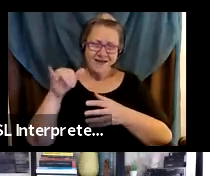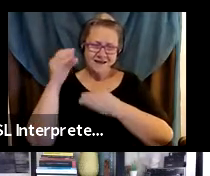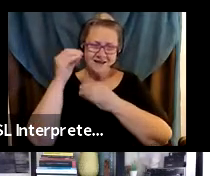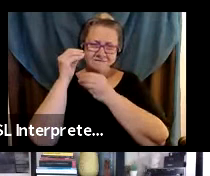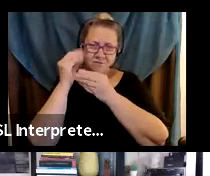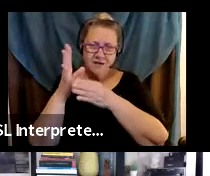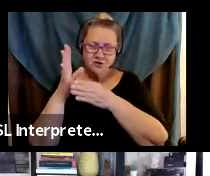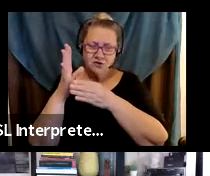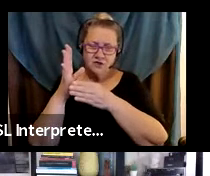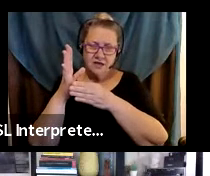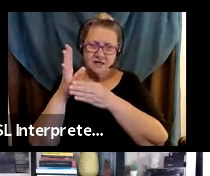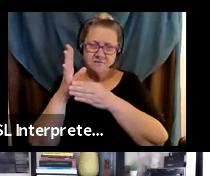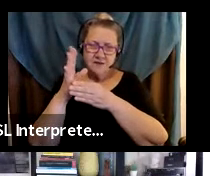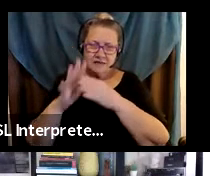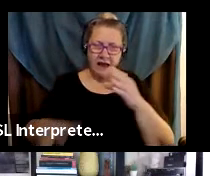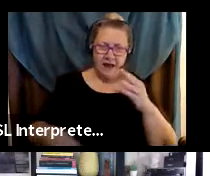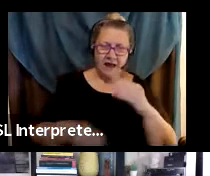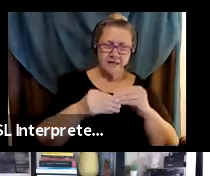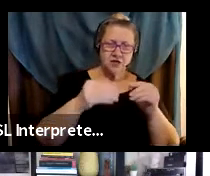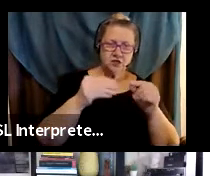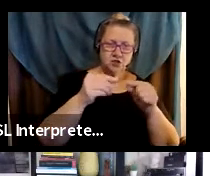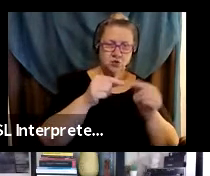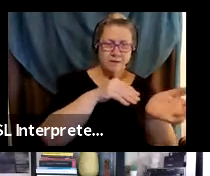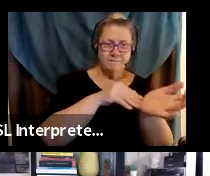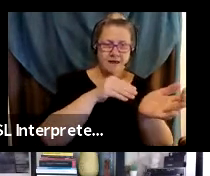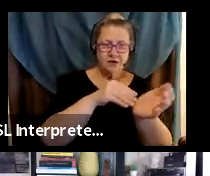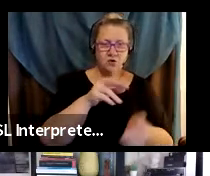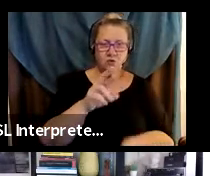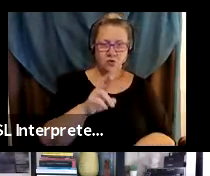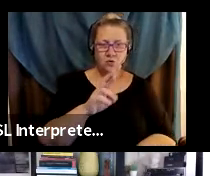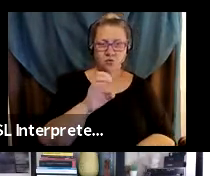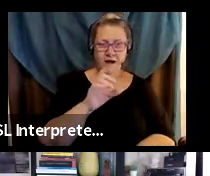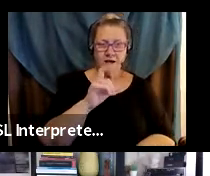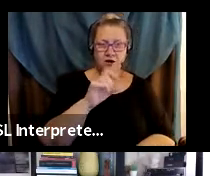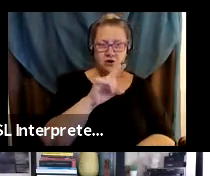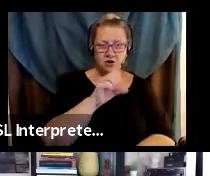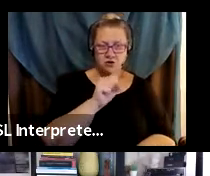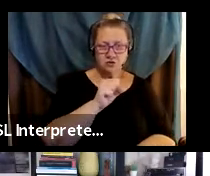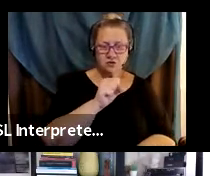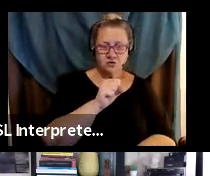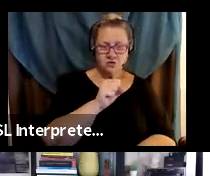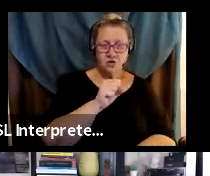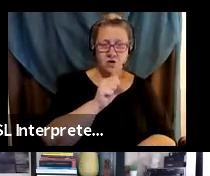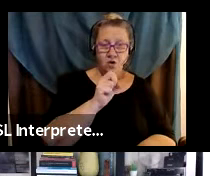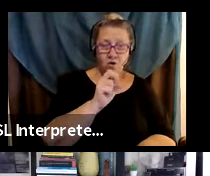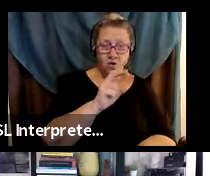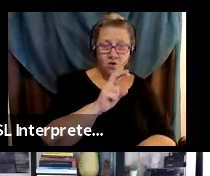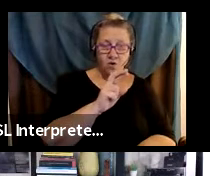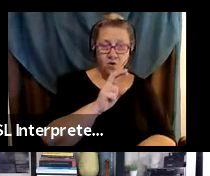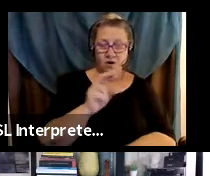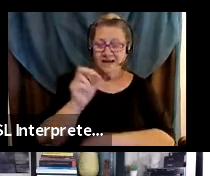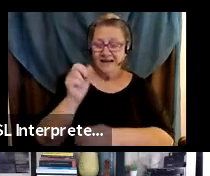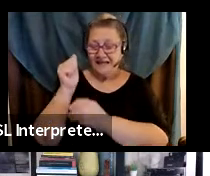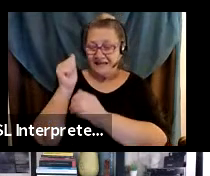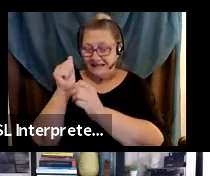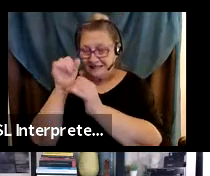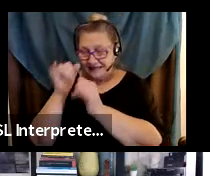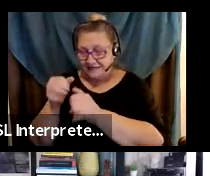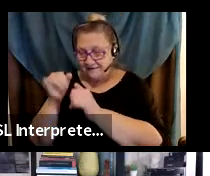medical records, or if that is a recommendation that people should be doing on the, individually